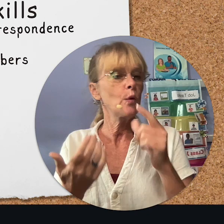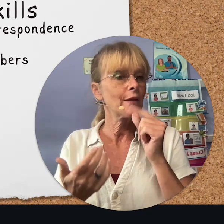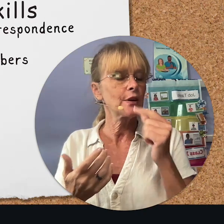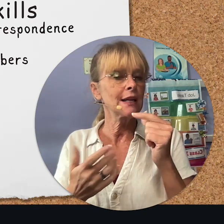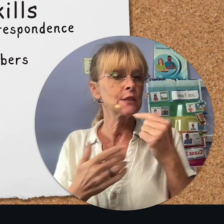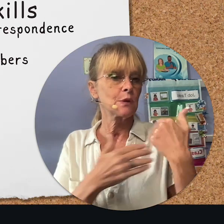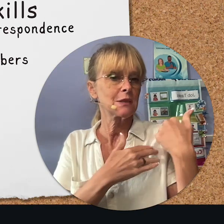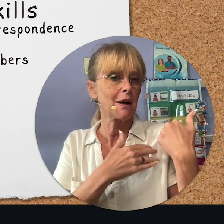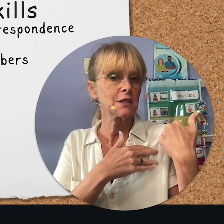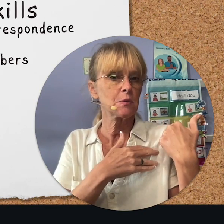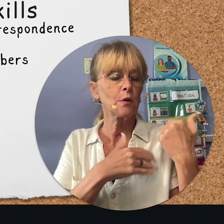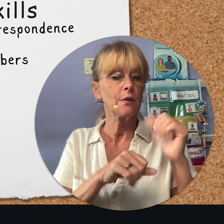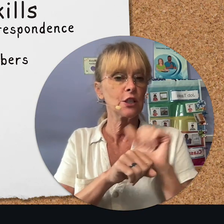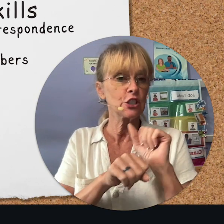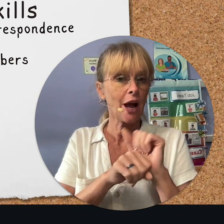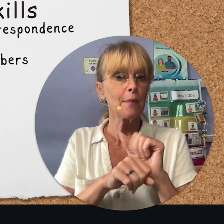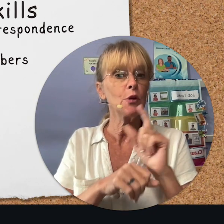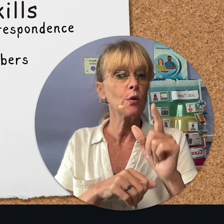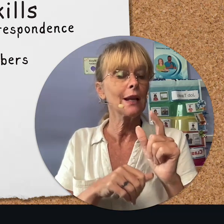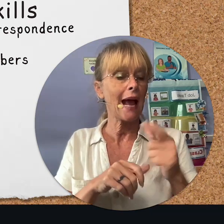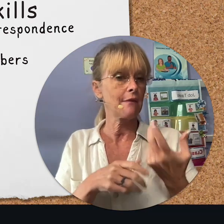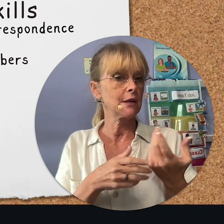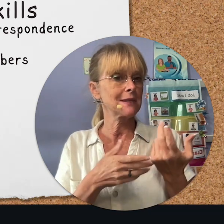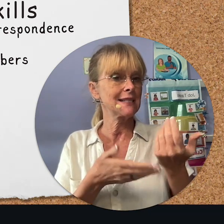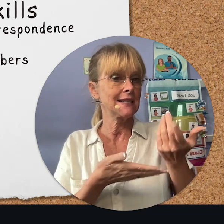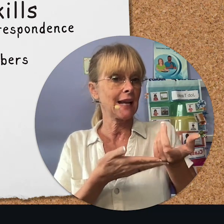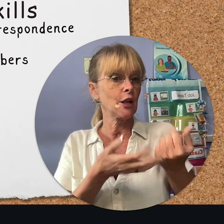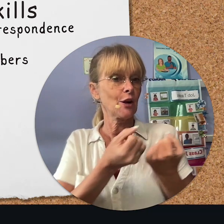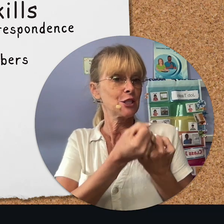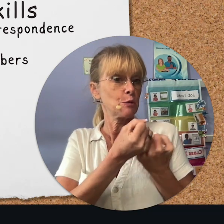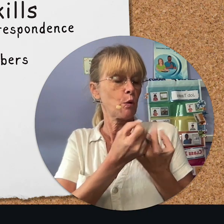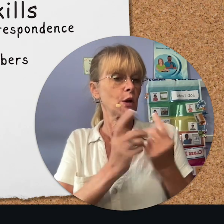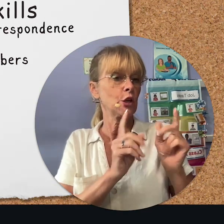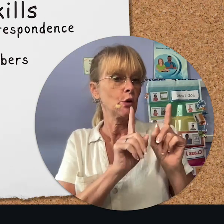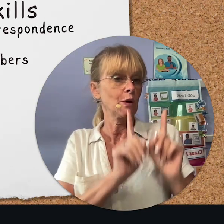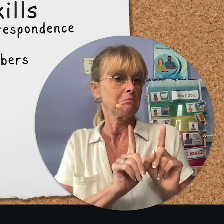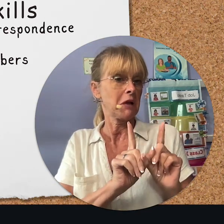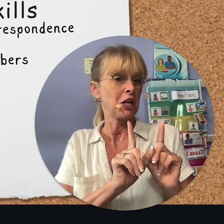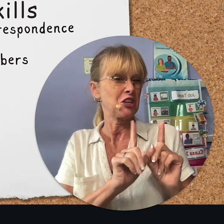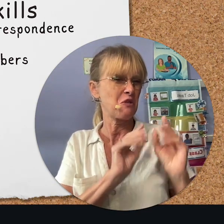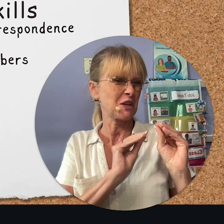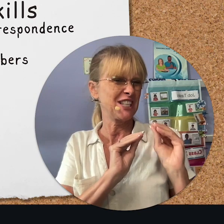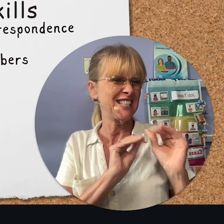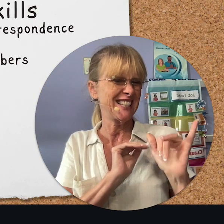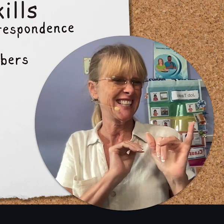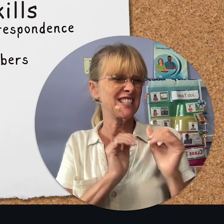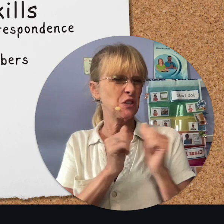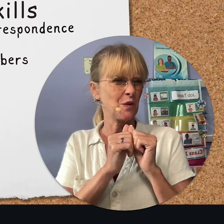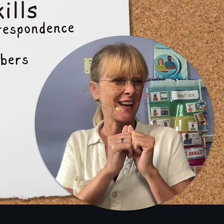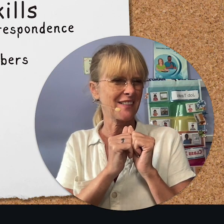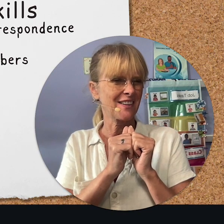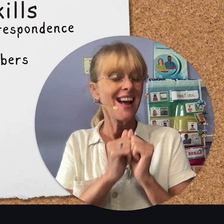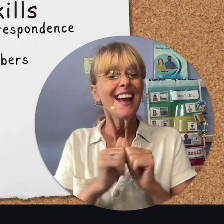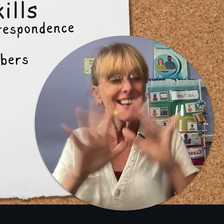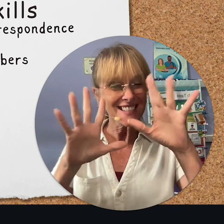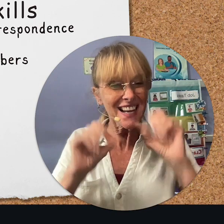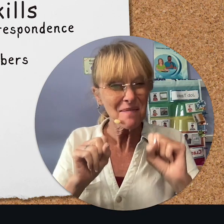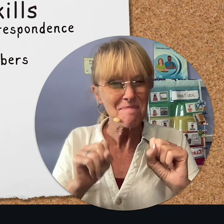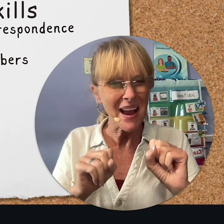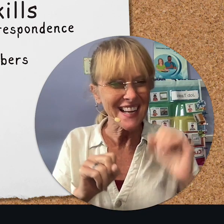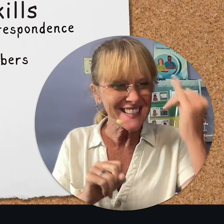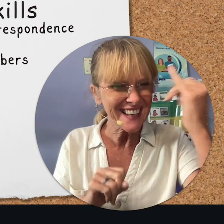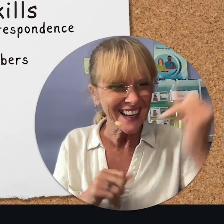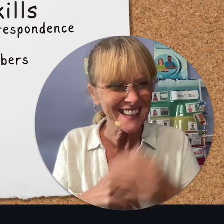And whoever is responsible of the job, you can have them stand there and support you, and you are teaching this together. Isn't